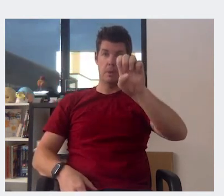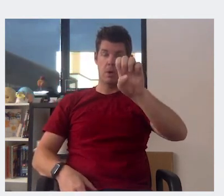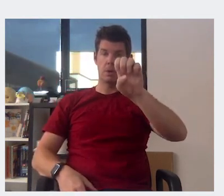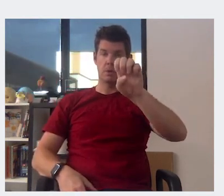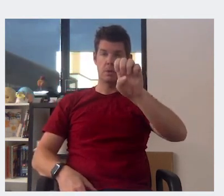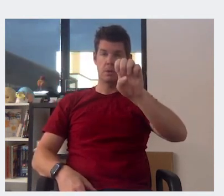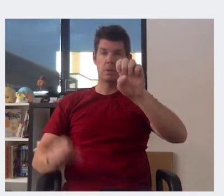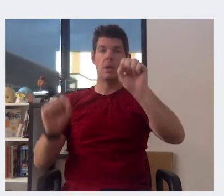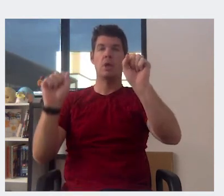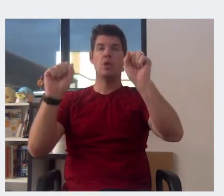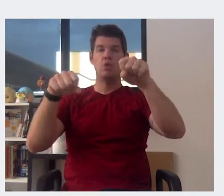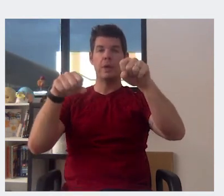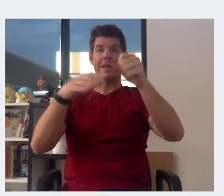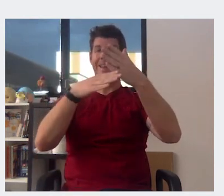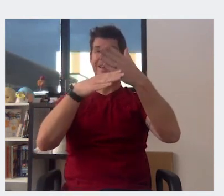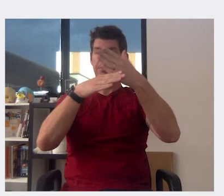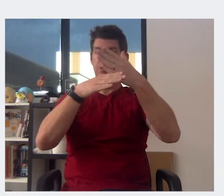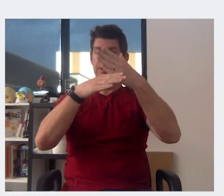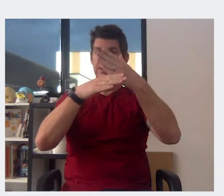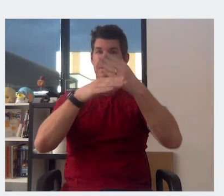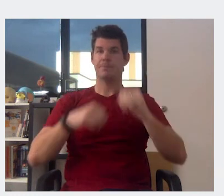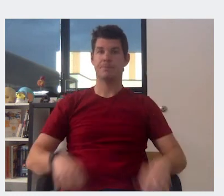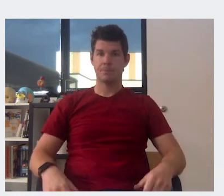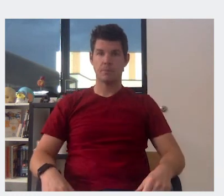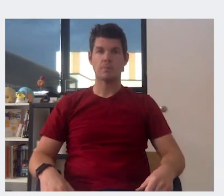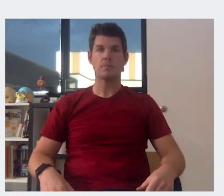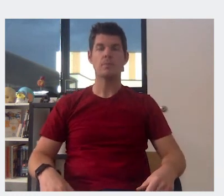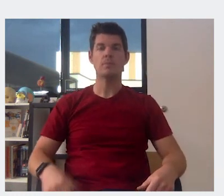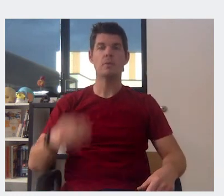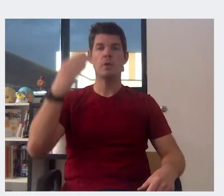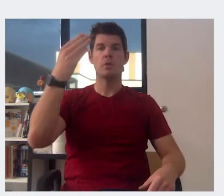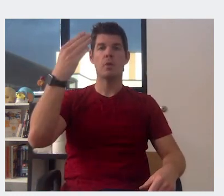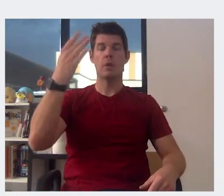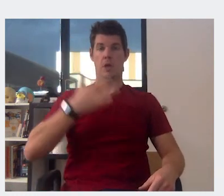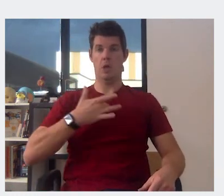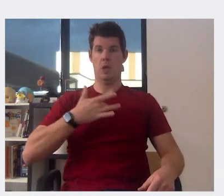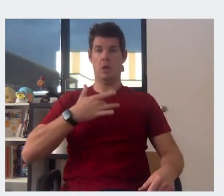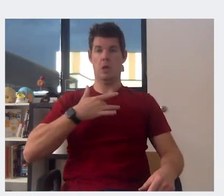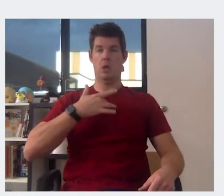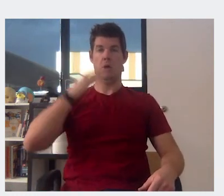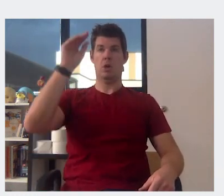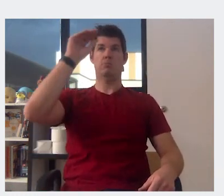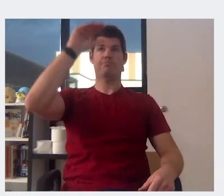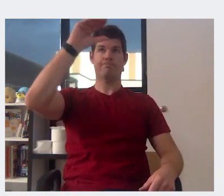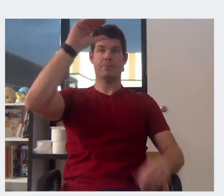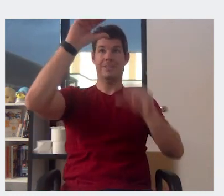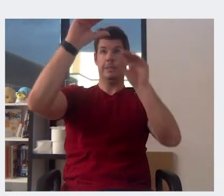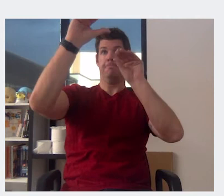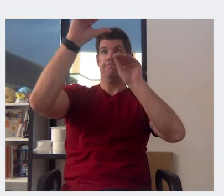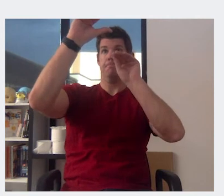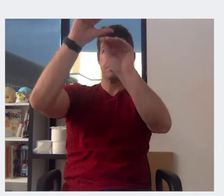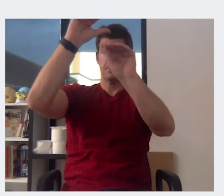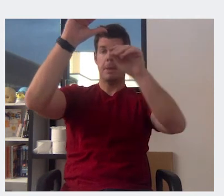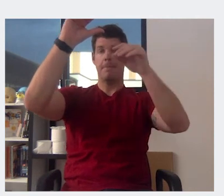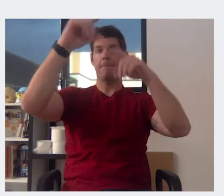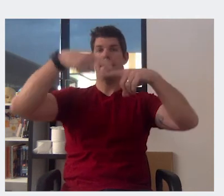it in between. And you see how great it just separates so that you can put the blocks in there. And I'm going to change that 100, which is